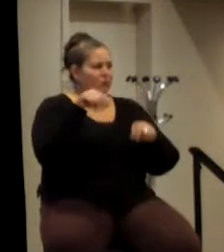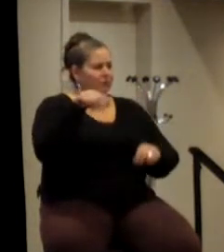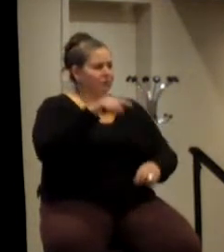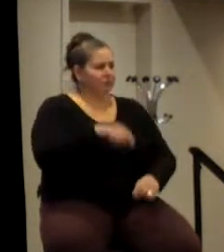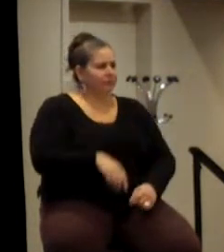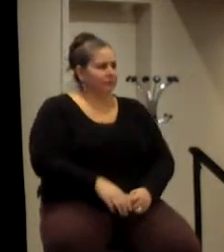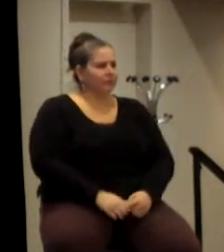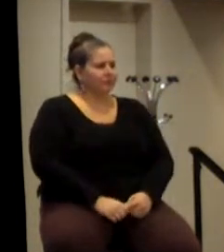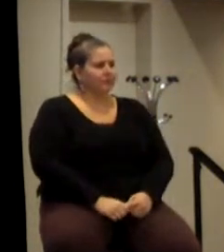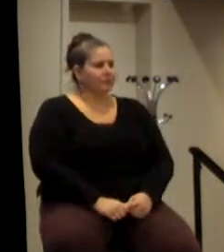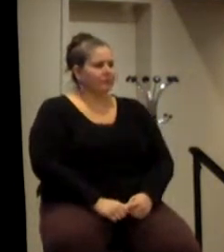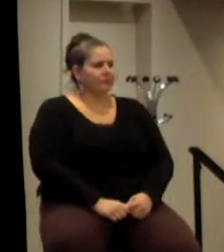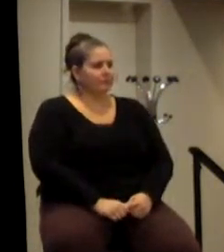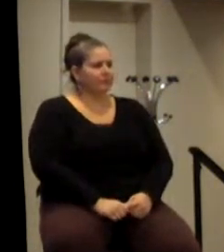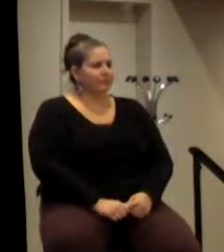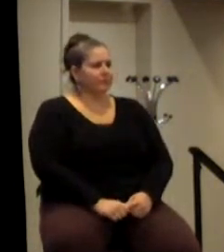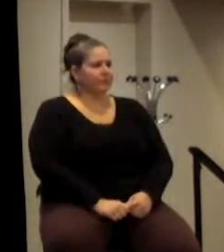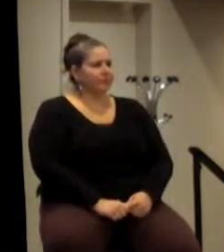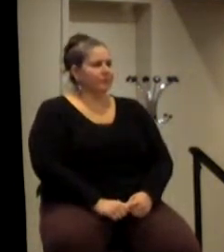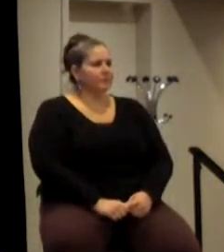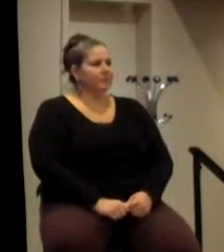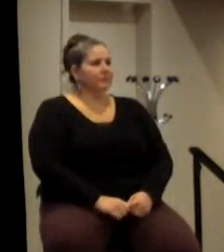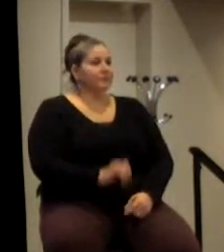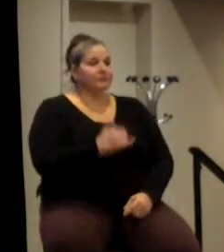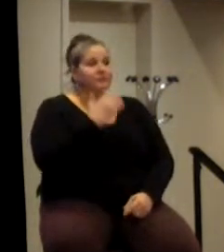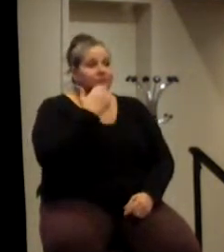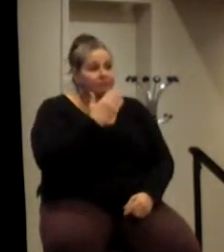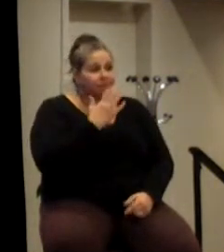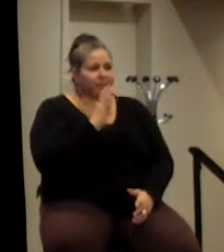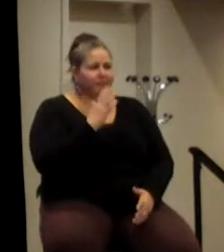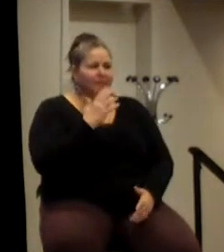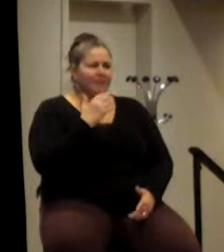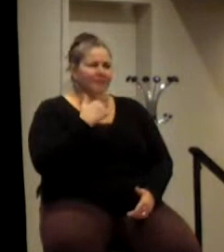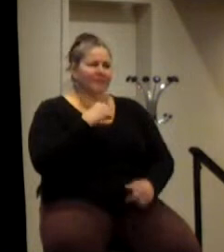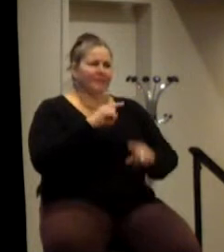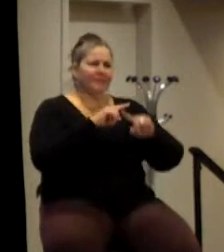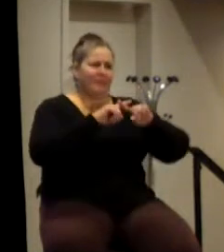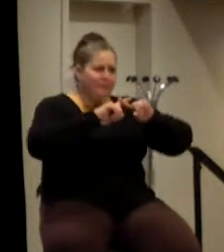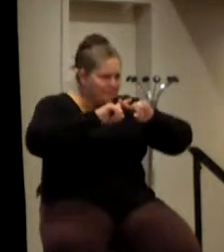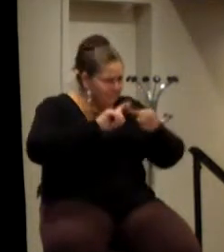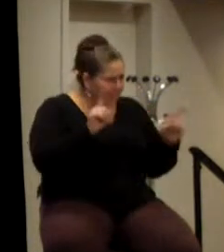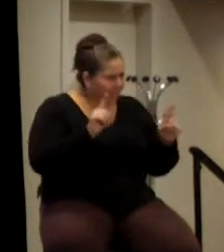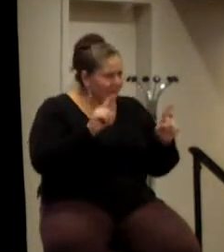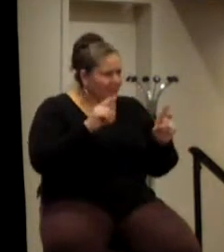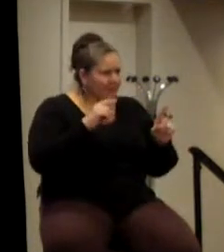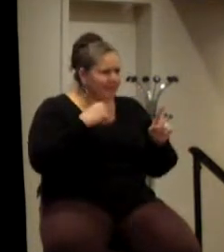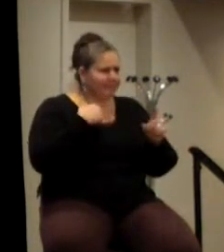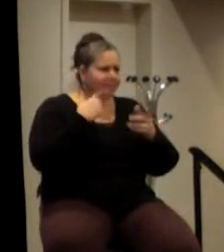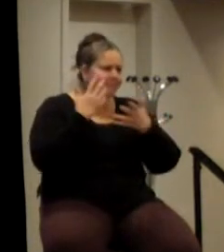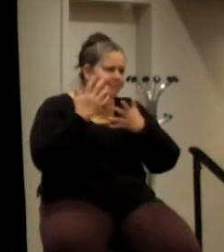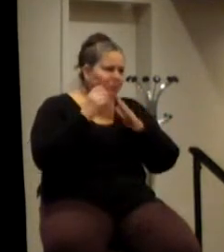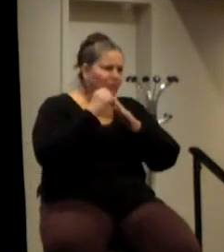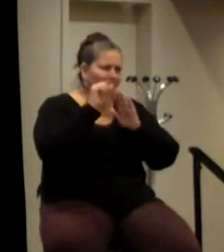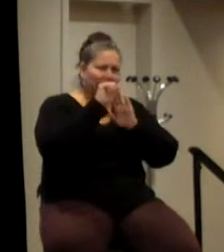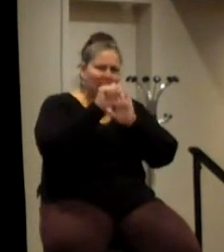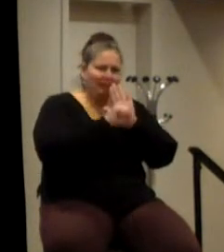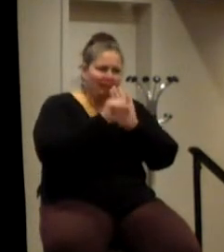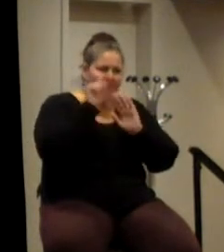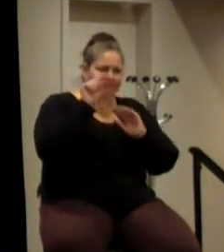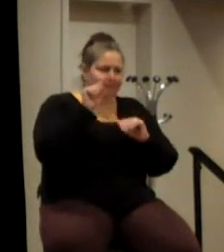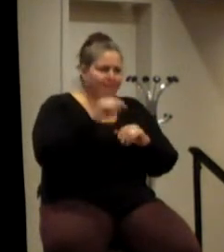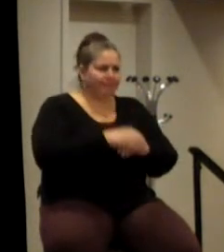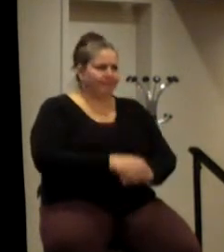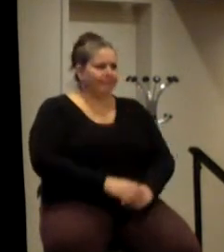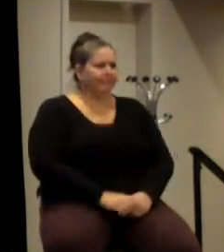talking to the state. There was a question, I think your outlet, Tim, talked about we didn't get a